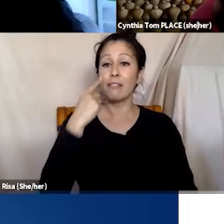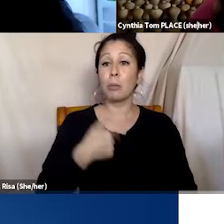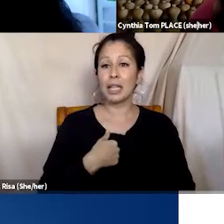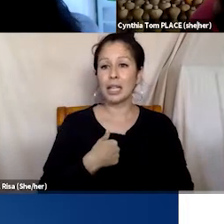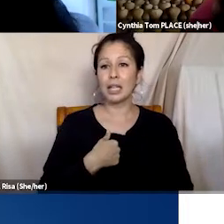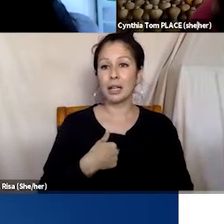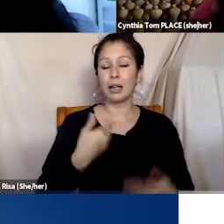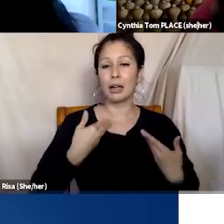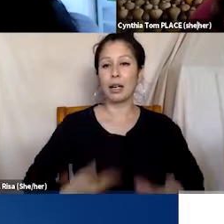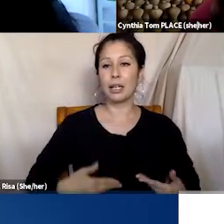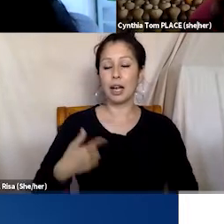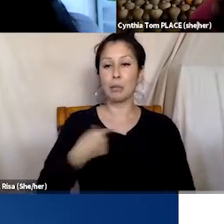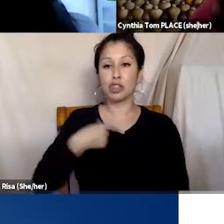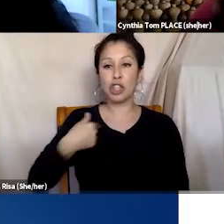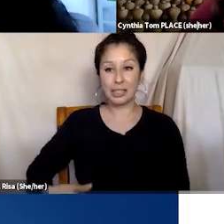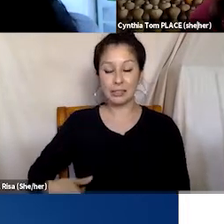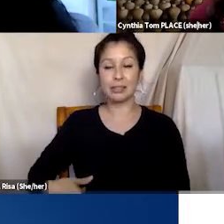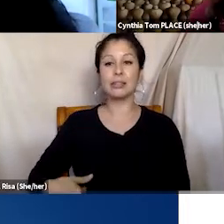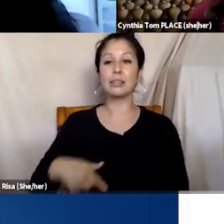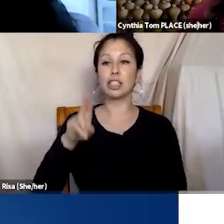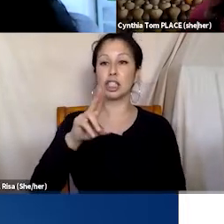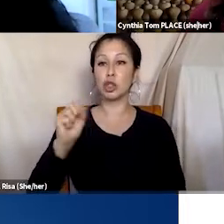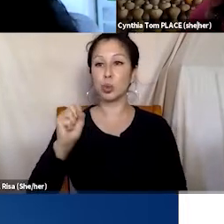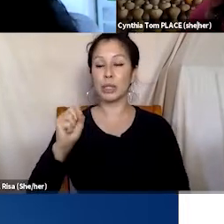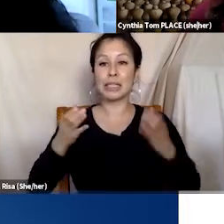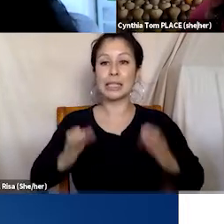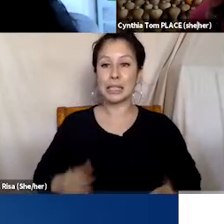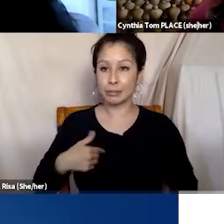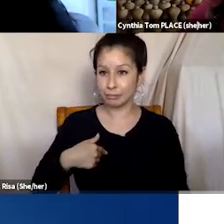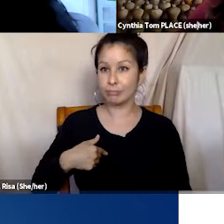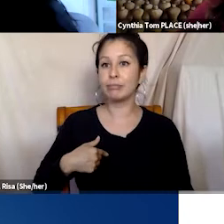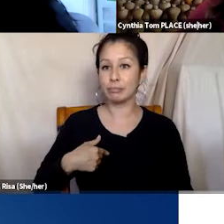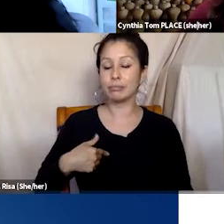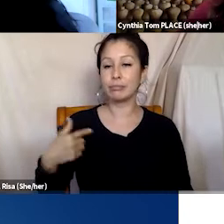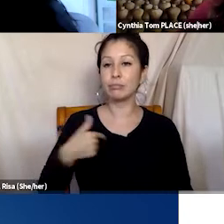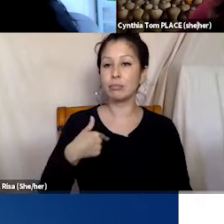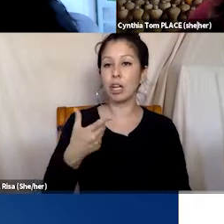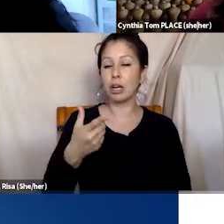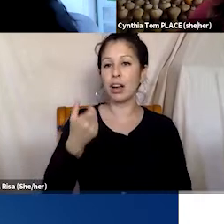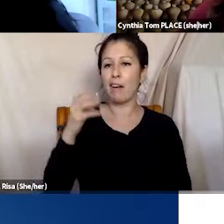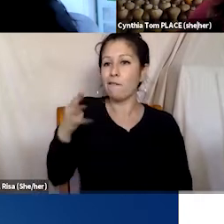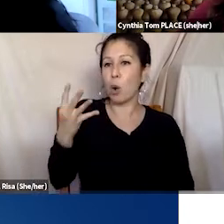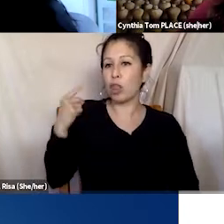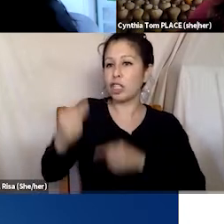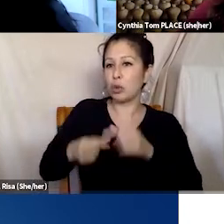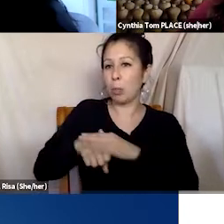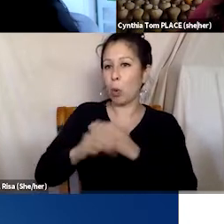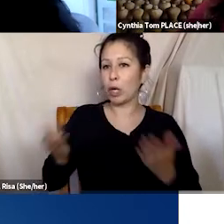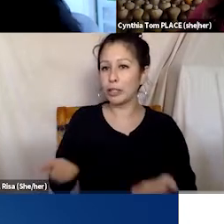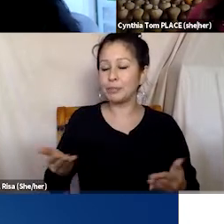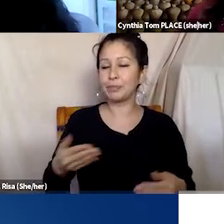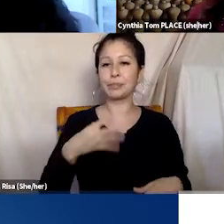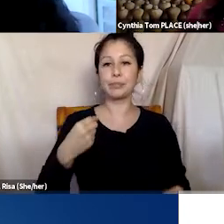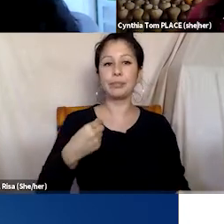me, I'm a Chinese US citizen. I've been from fourth generation, and